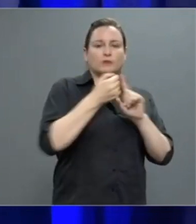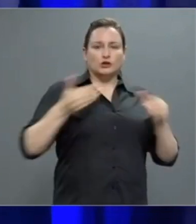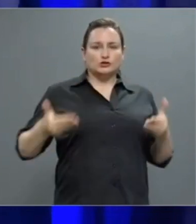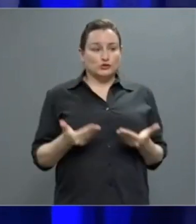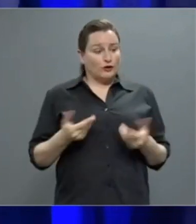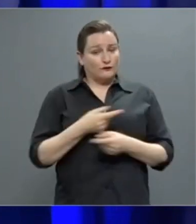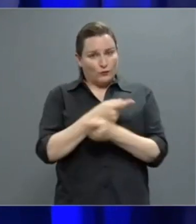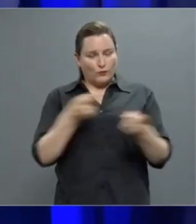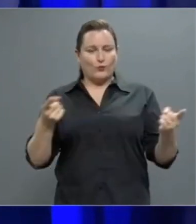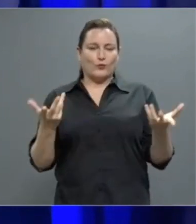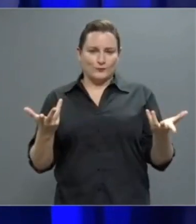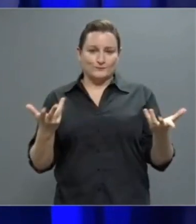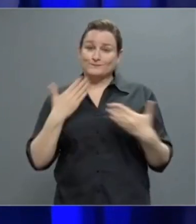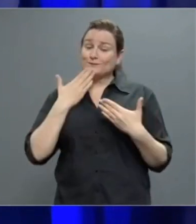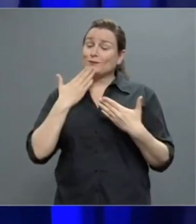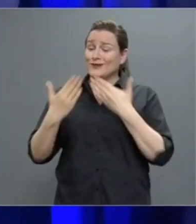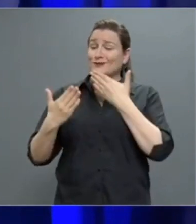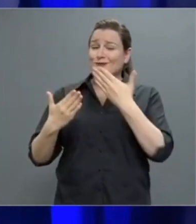bottom of my heart.